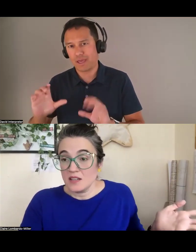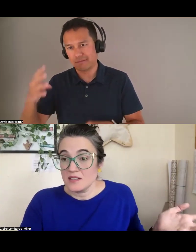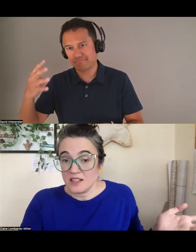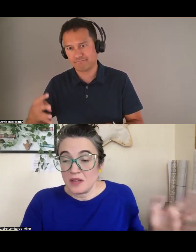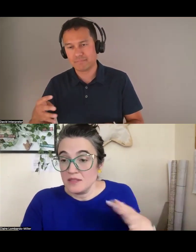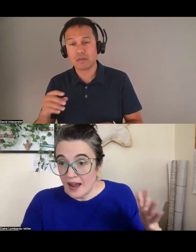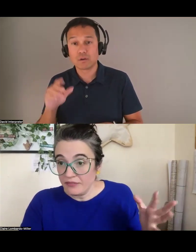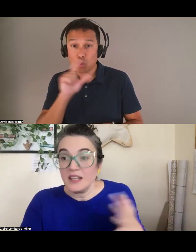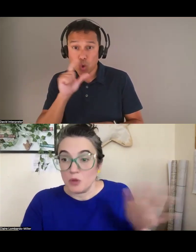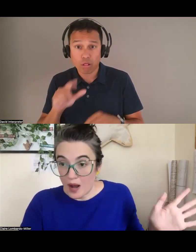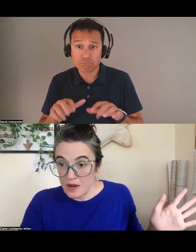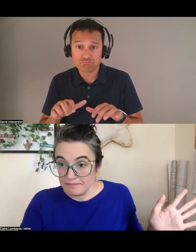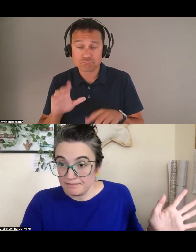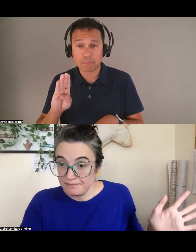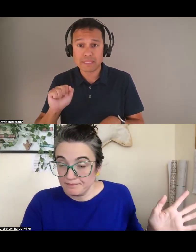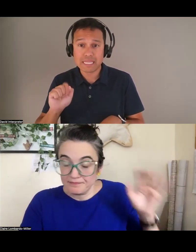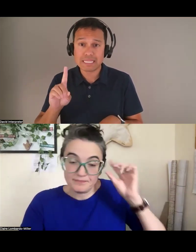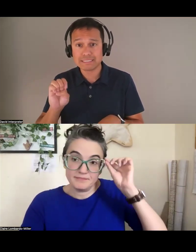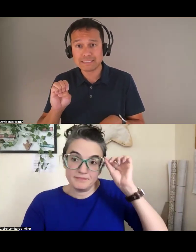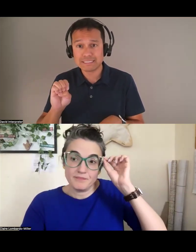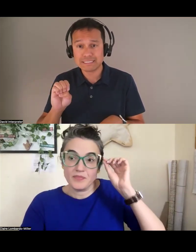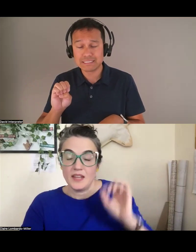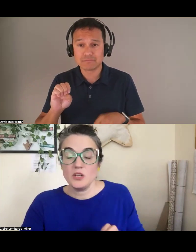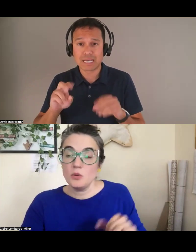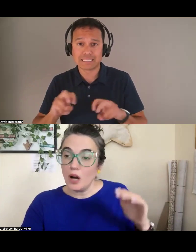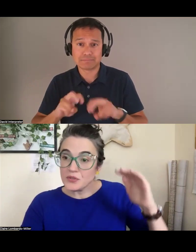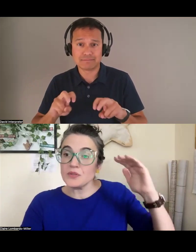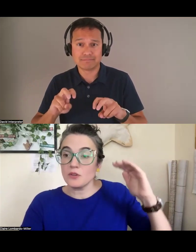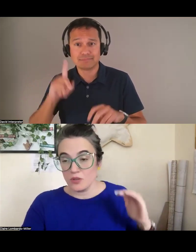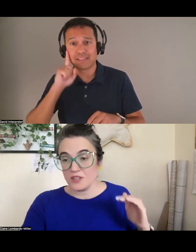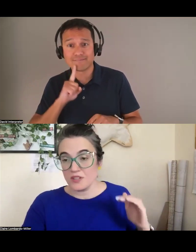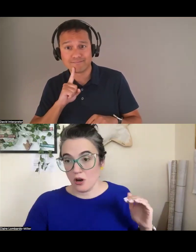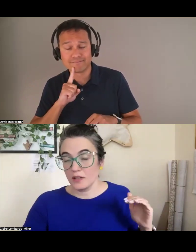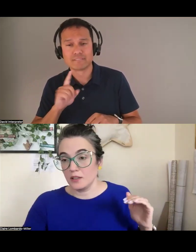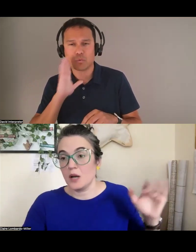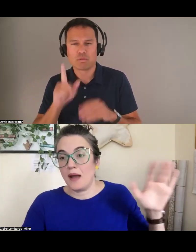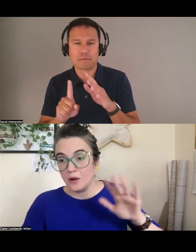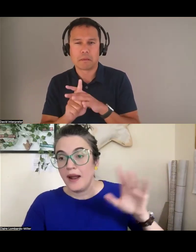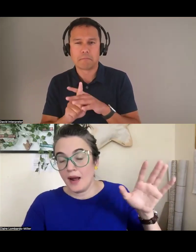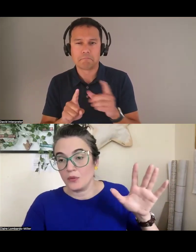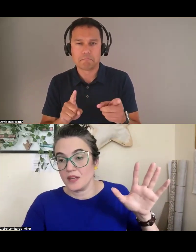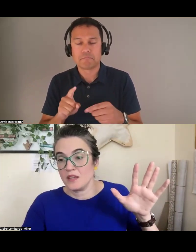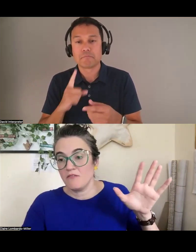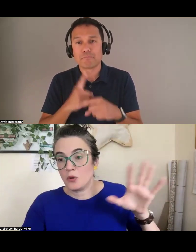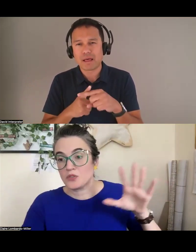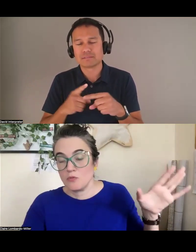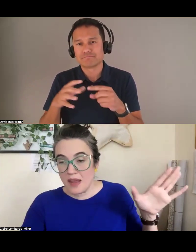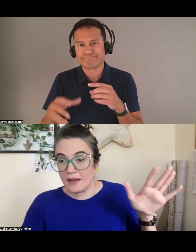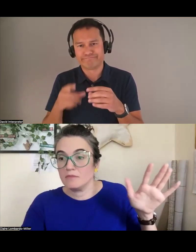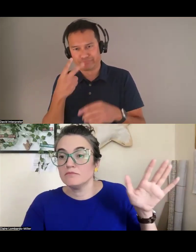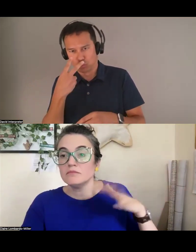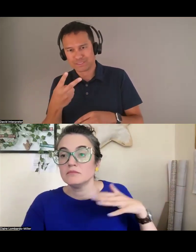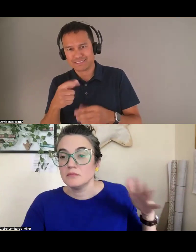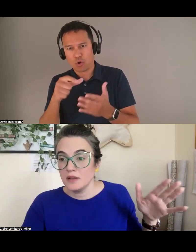BADE assessment deaf, it will pop up. And you will also see the research article about how the folks who made